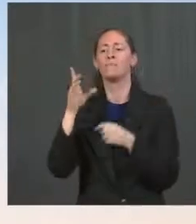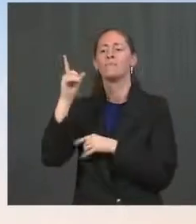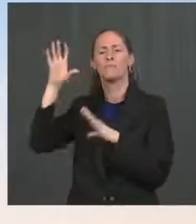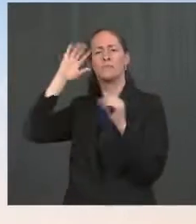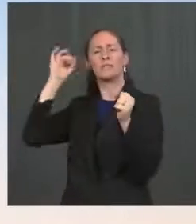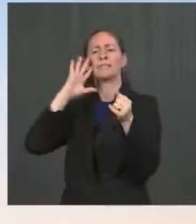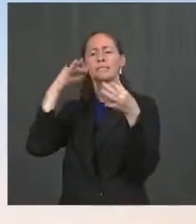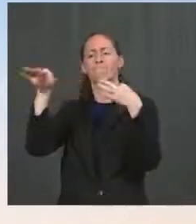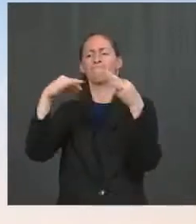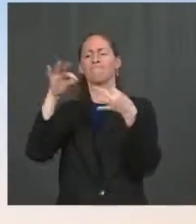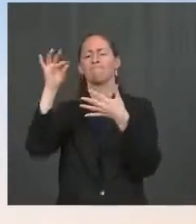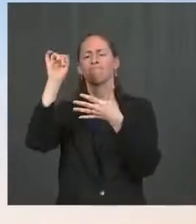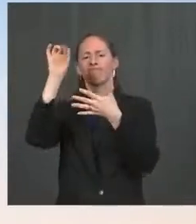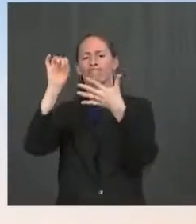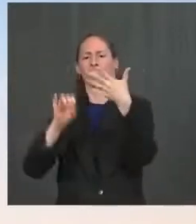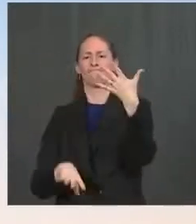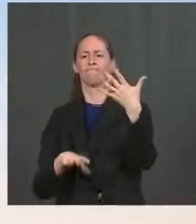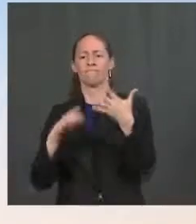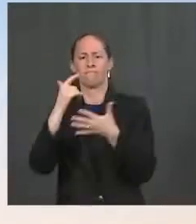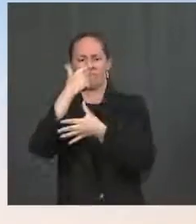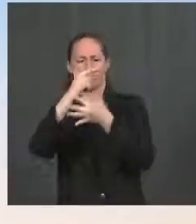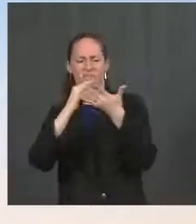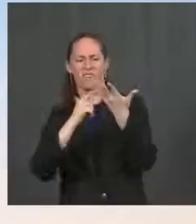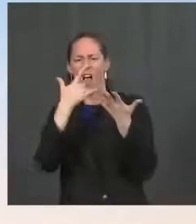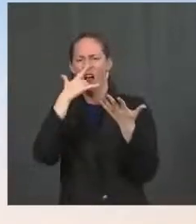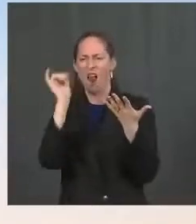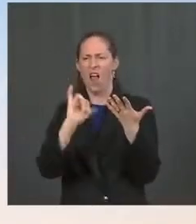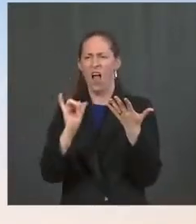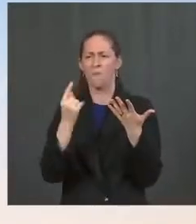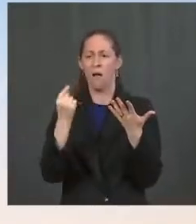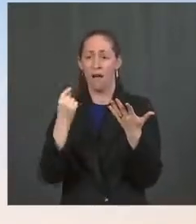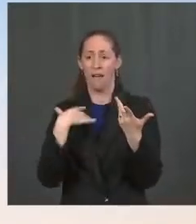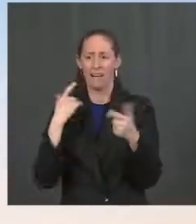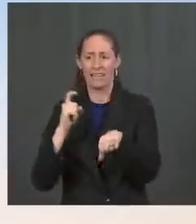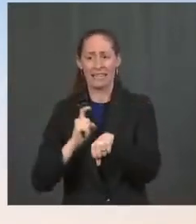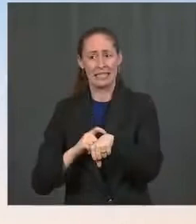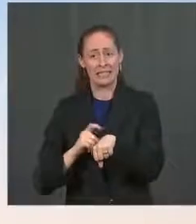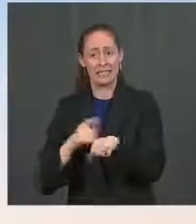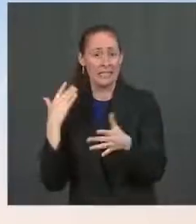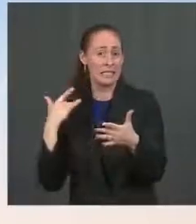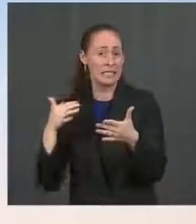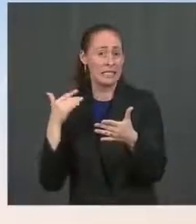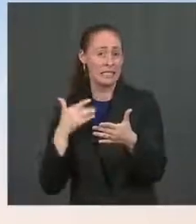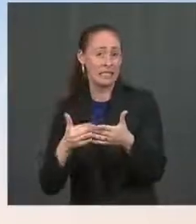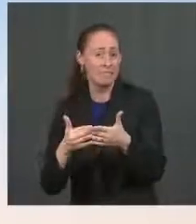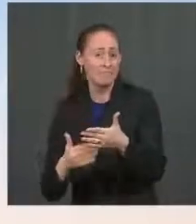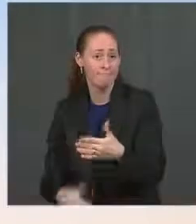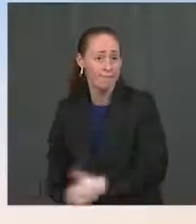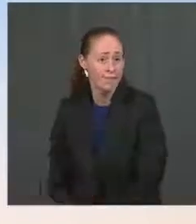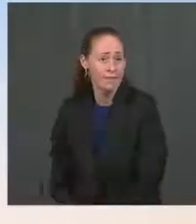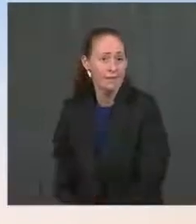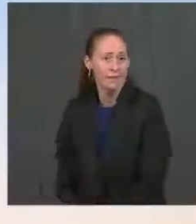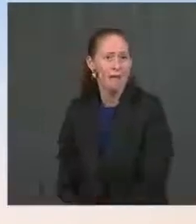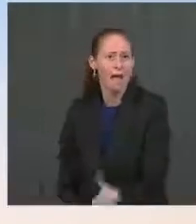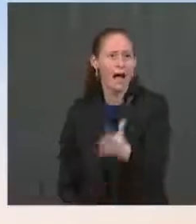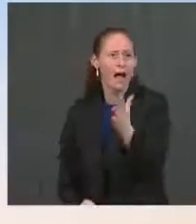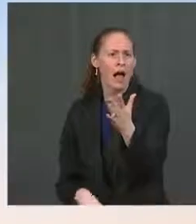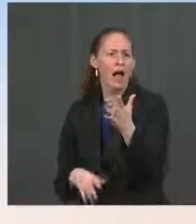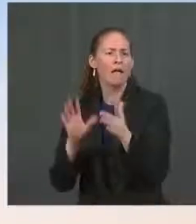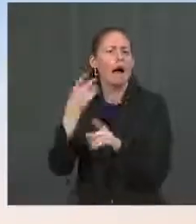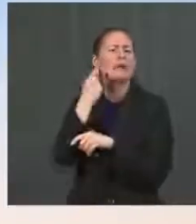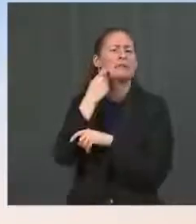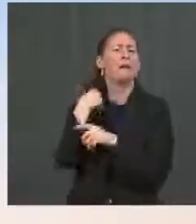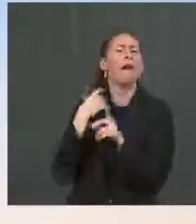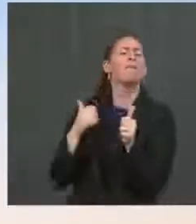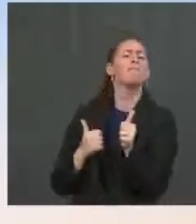6-point plan when he's in Idaho next week. I think we have to wrap this up. But California, just following up on the previous question, you obviously mentioned the president's popular in